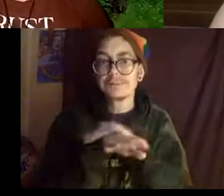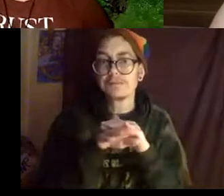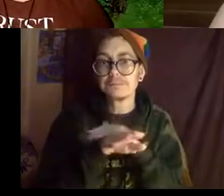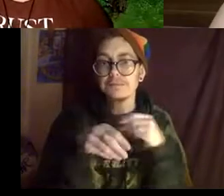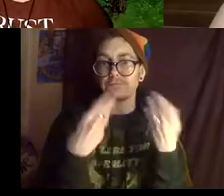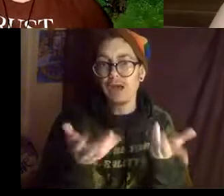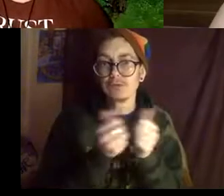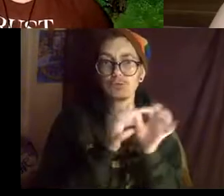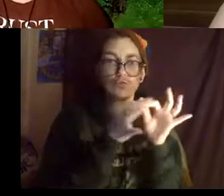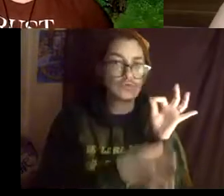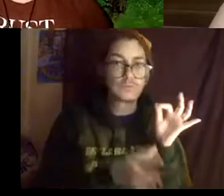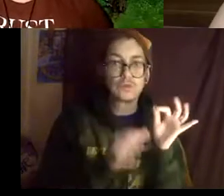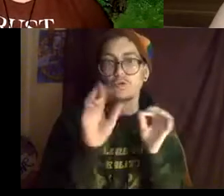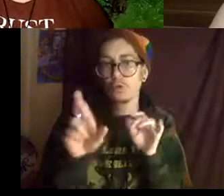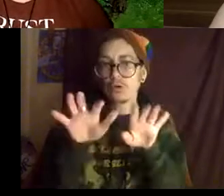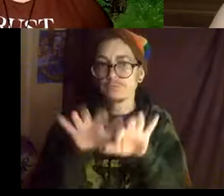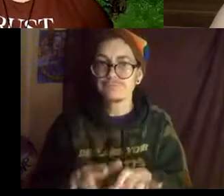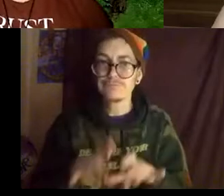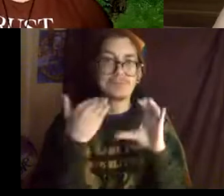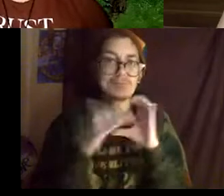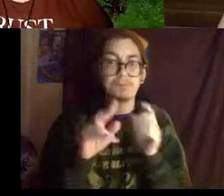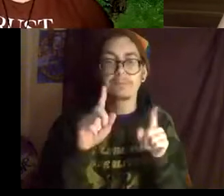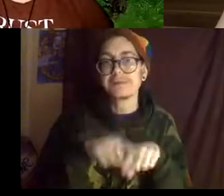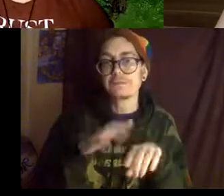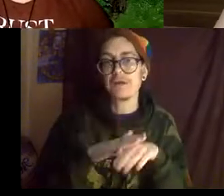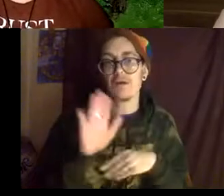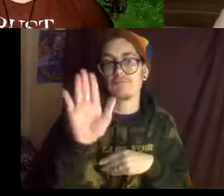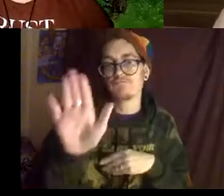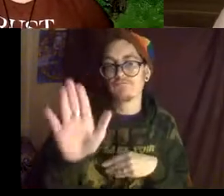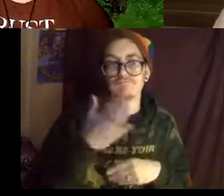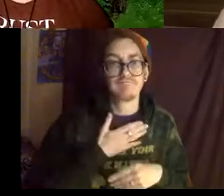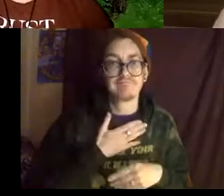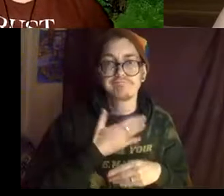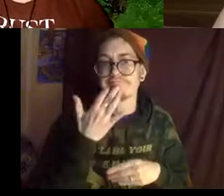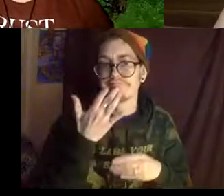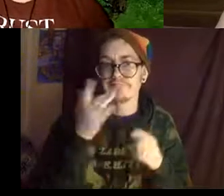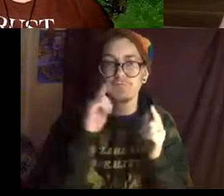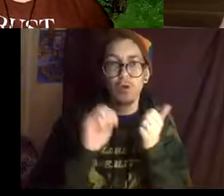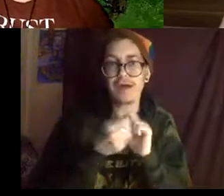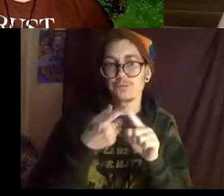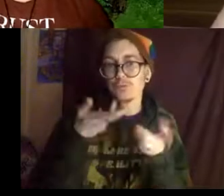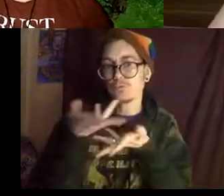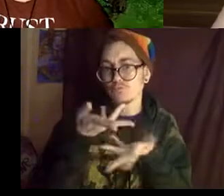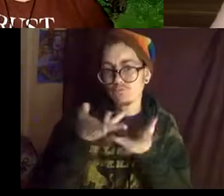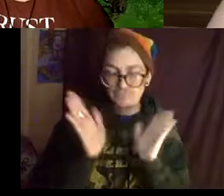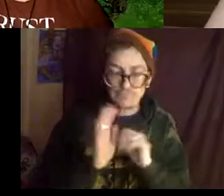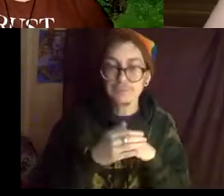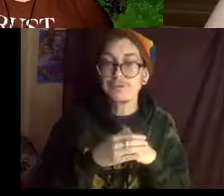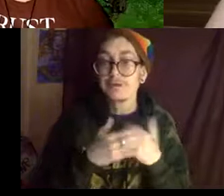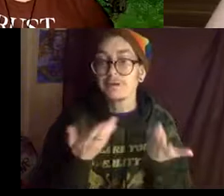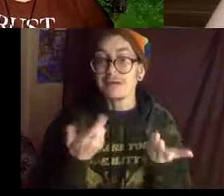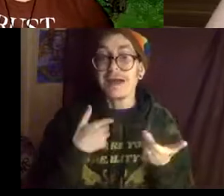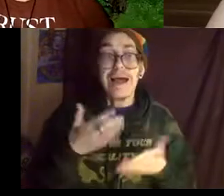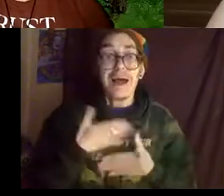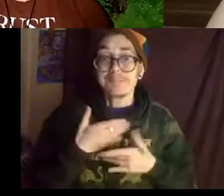For a session, I can either type or use an interpreter. I'm happy to meet clients